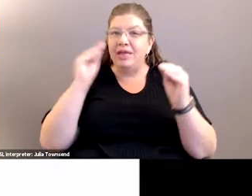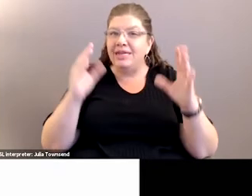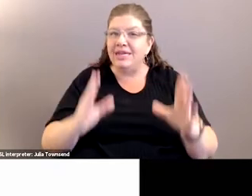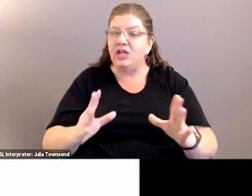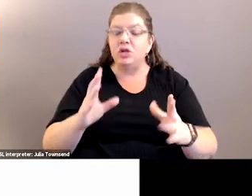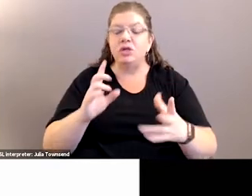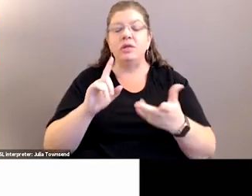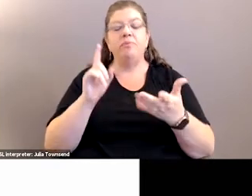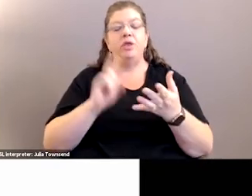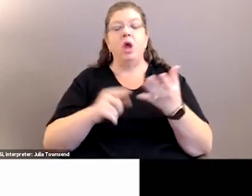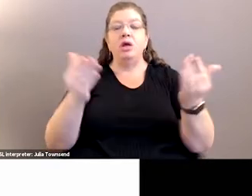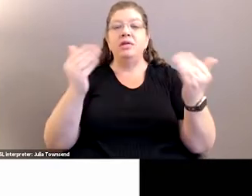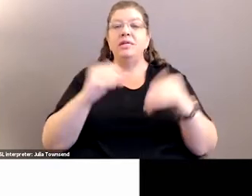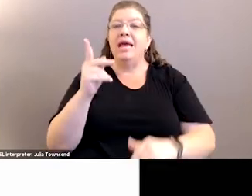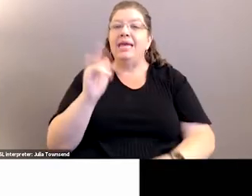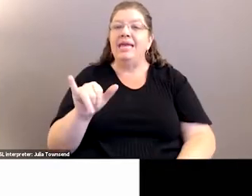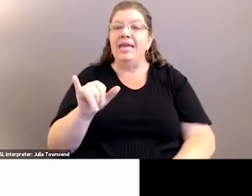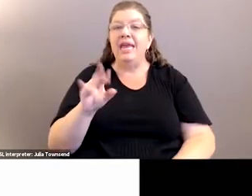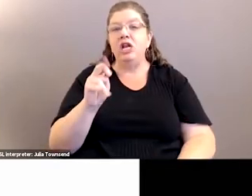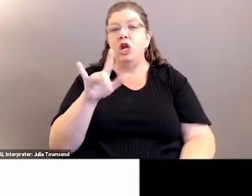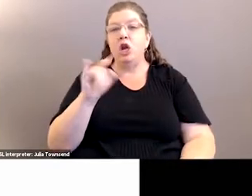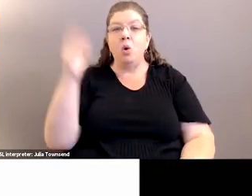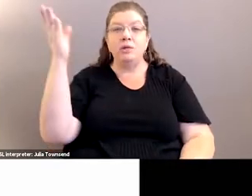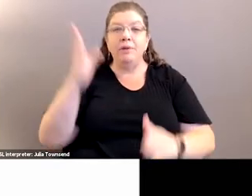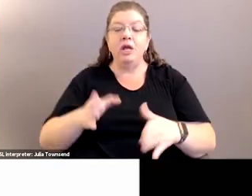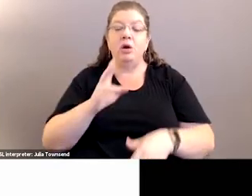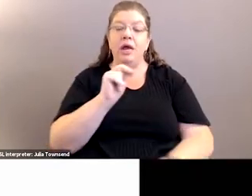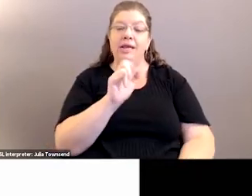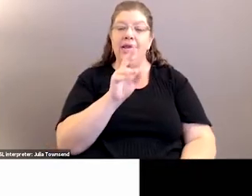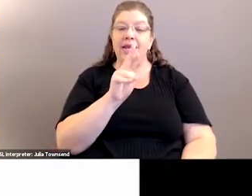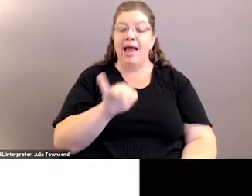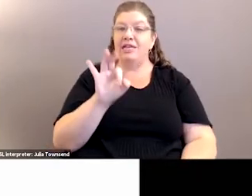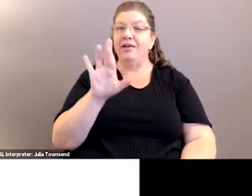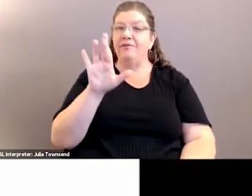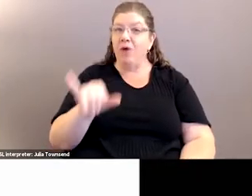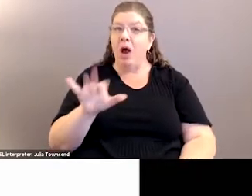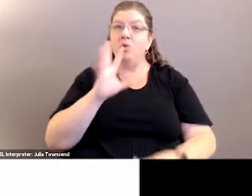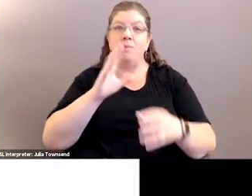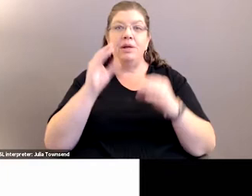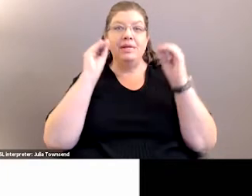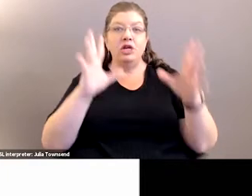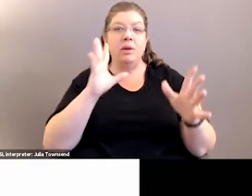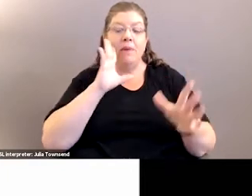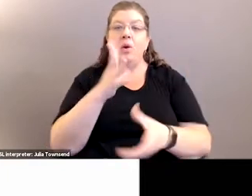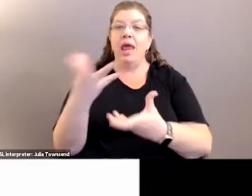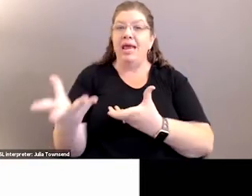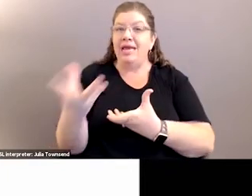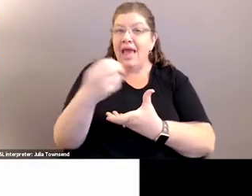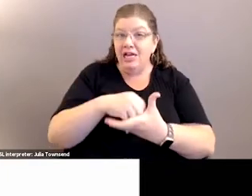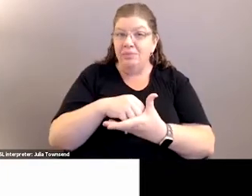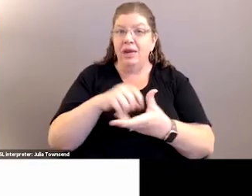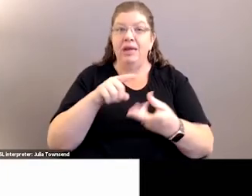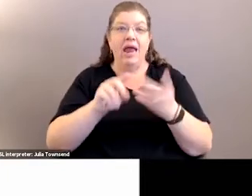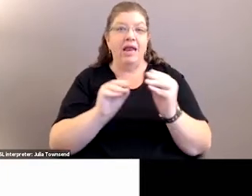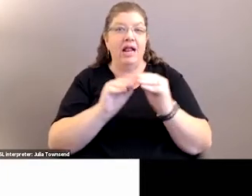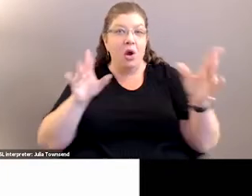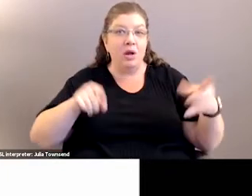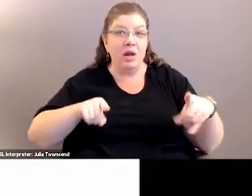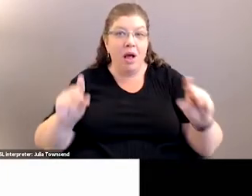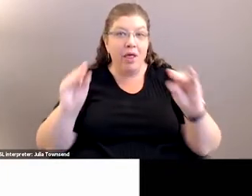keynote speaker nancy fry who's going to be talking to our teachers about engagement and clarity when they're teaching